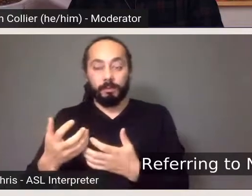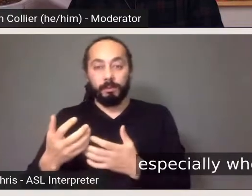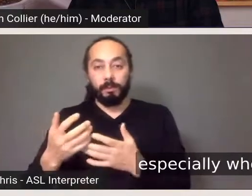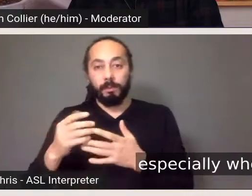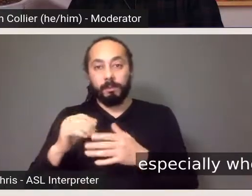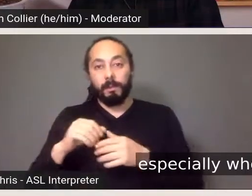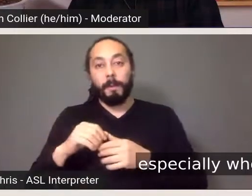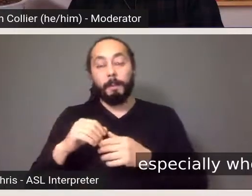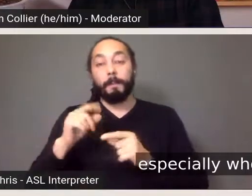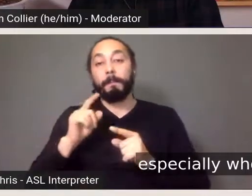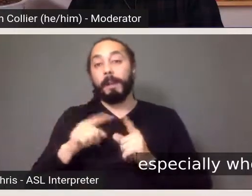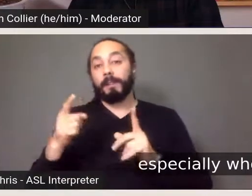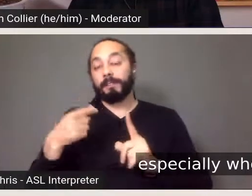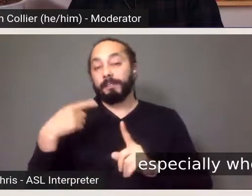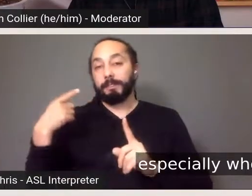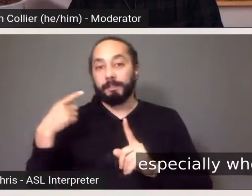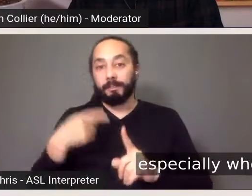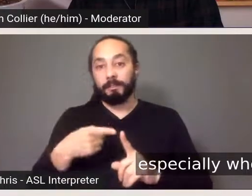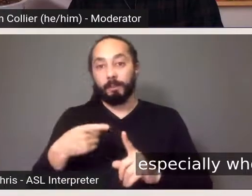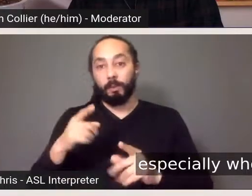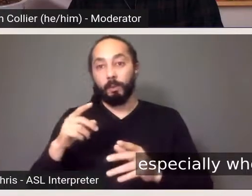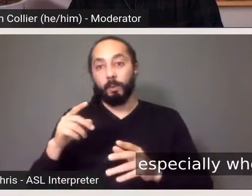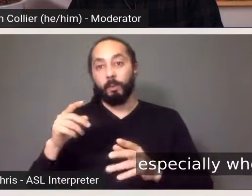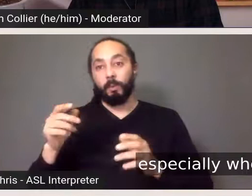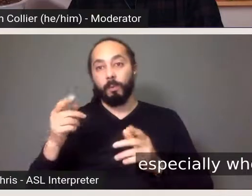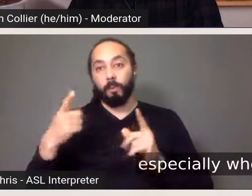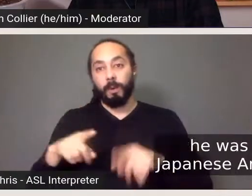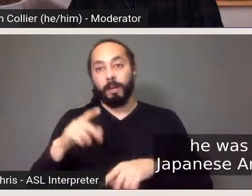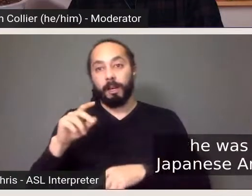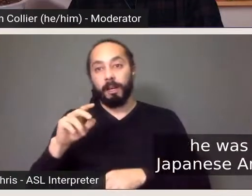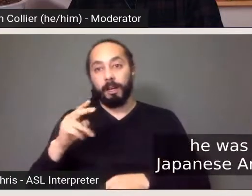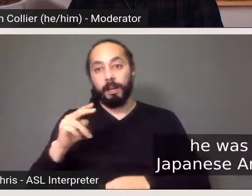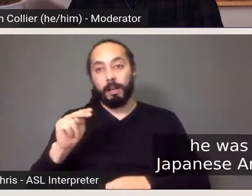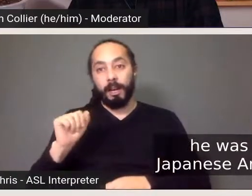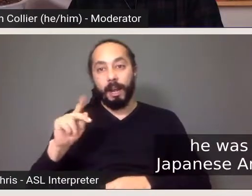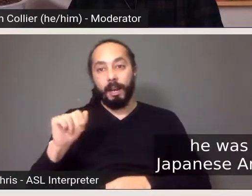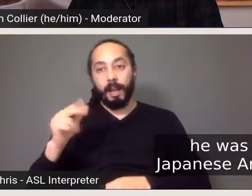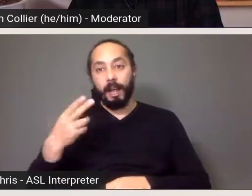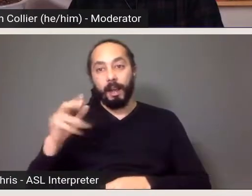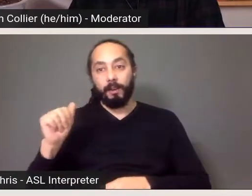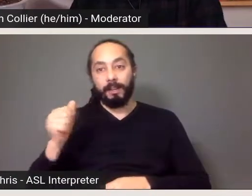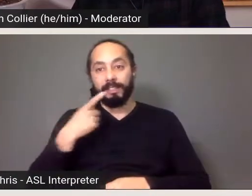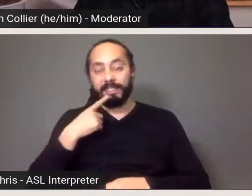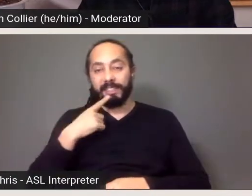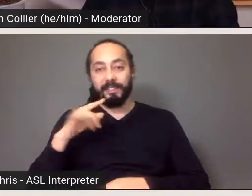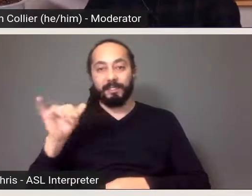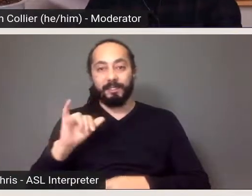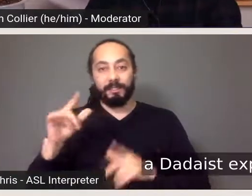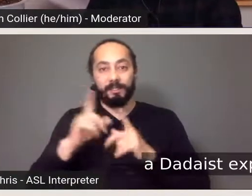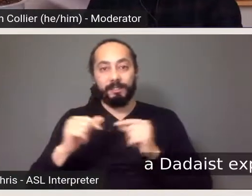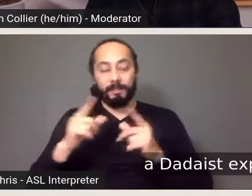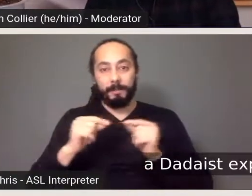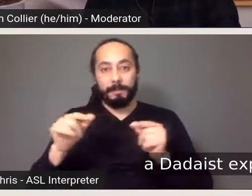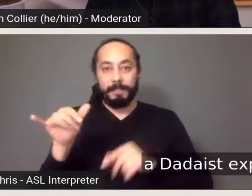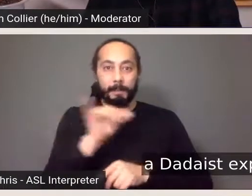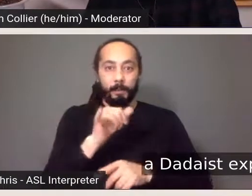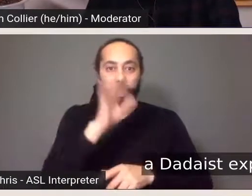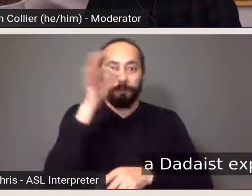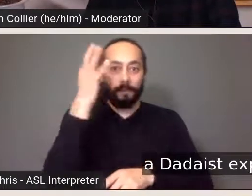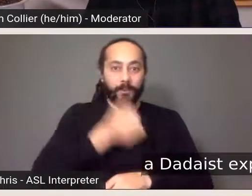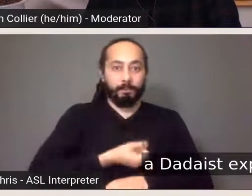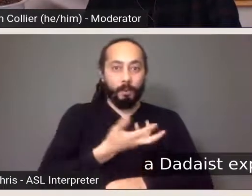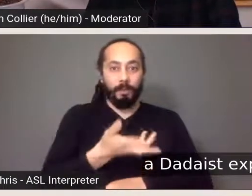Chuya, especially when Nakahara Chuya, like Rob said, he was a kind of a Japanese American author, and that